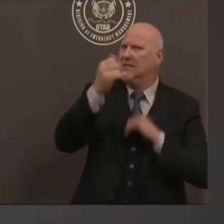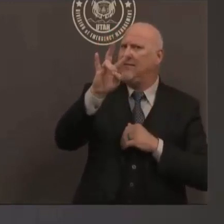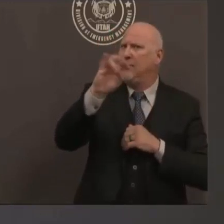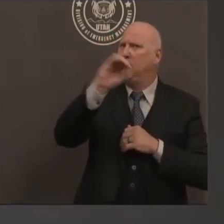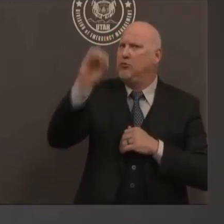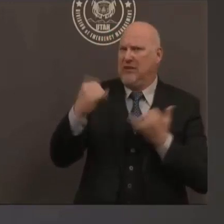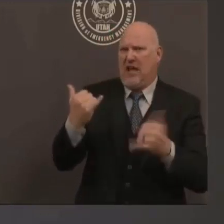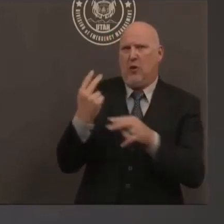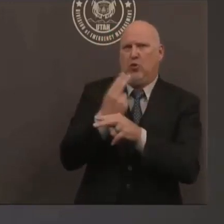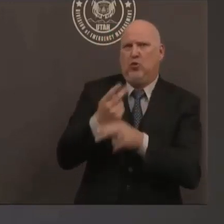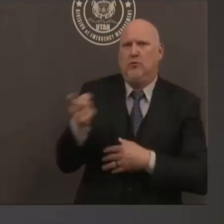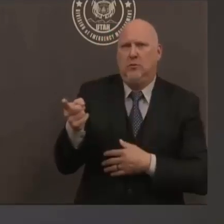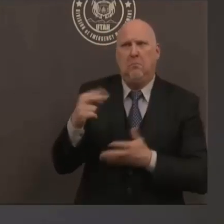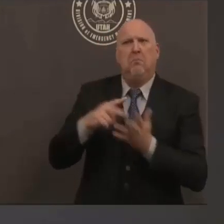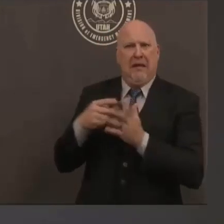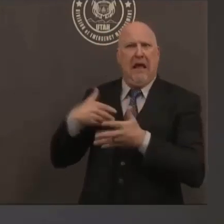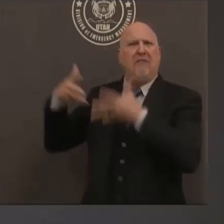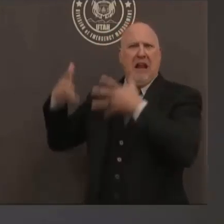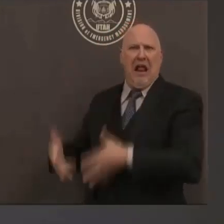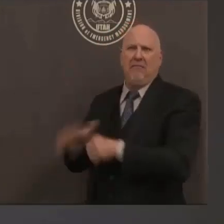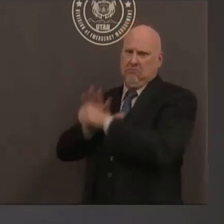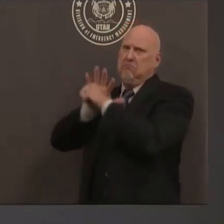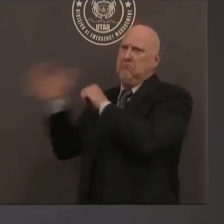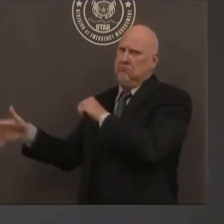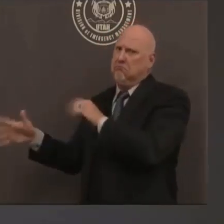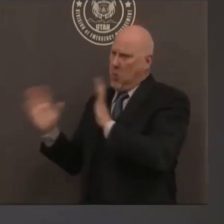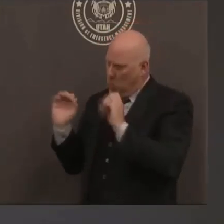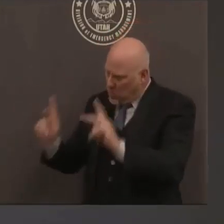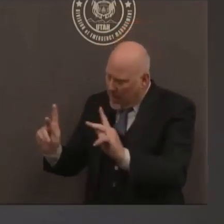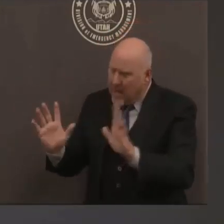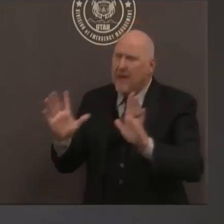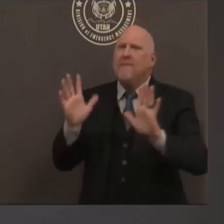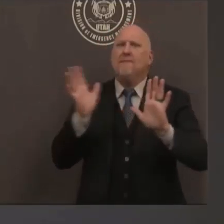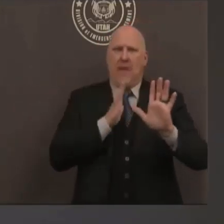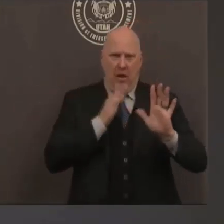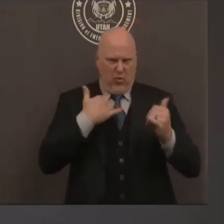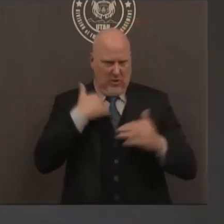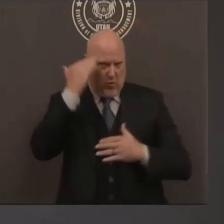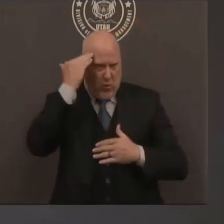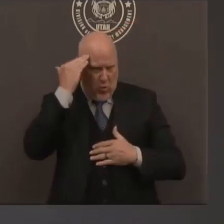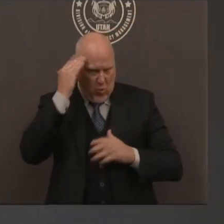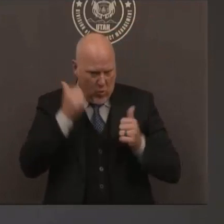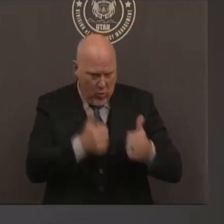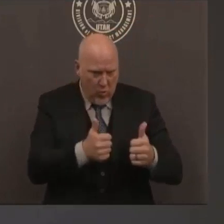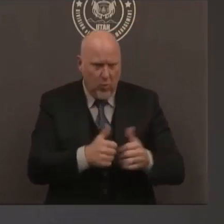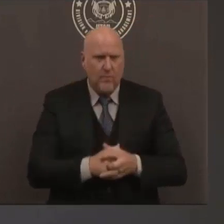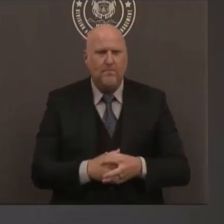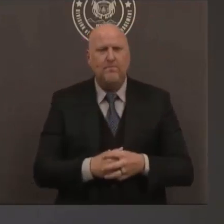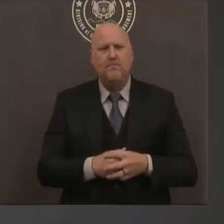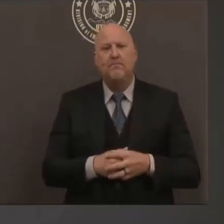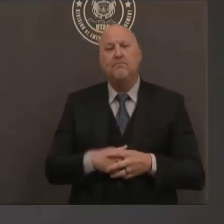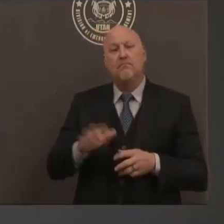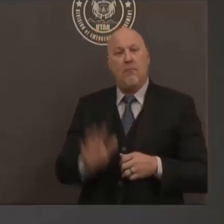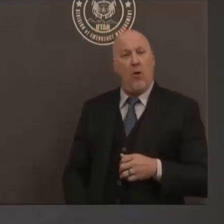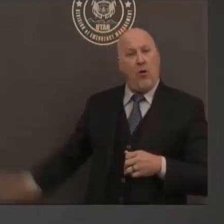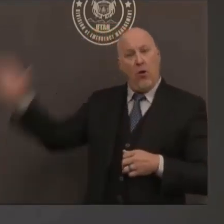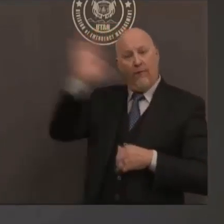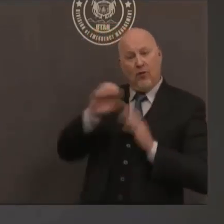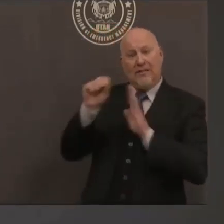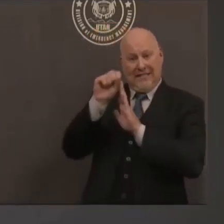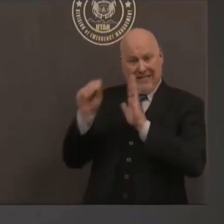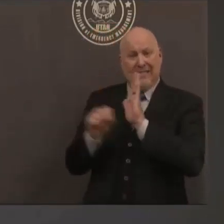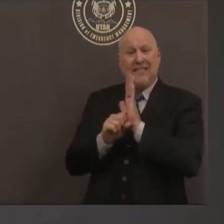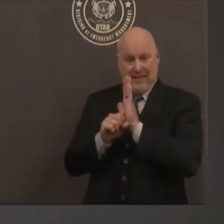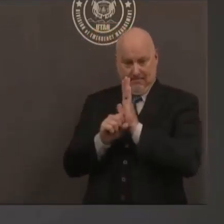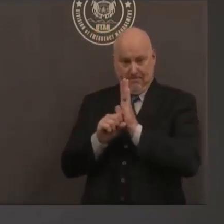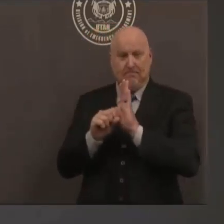well stabilized there. Statewide non-ICU bed utilization is currently at 5%, which means we